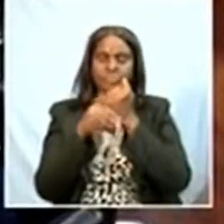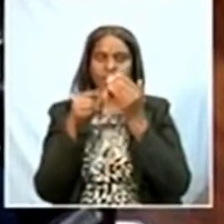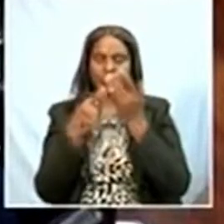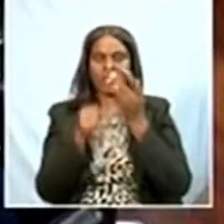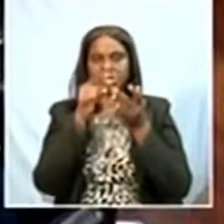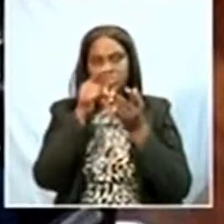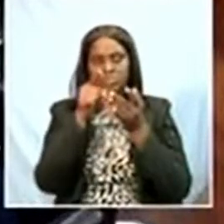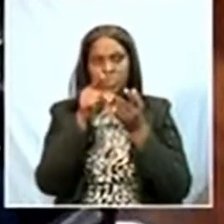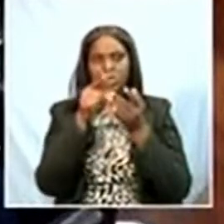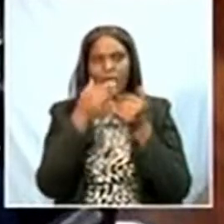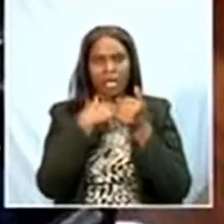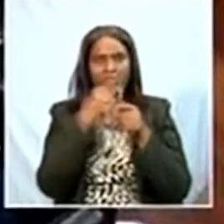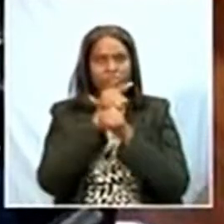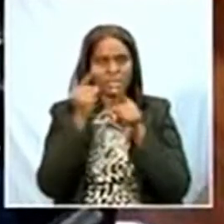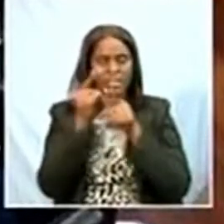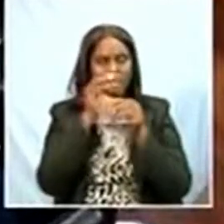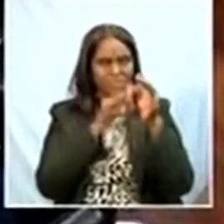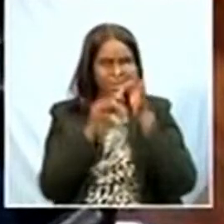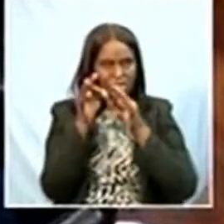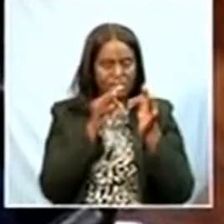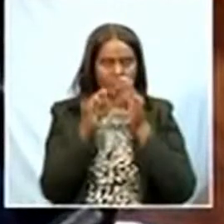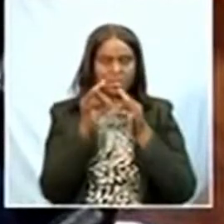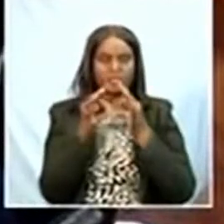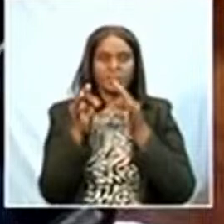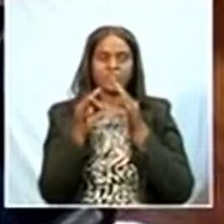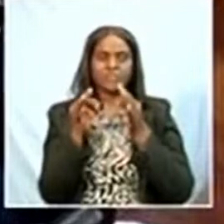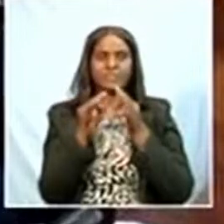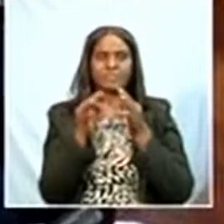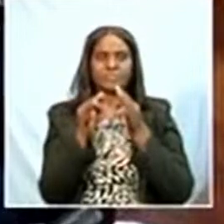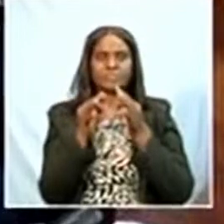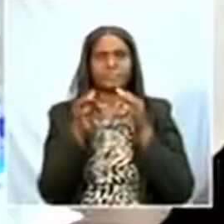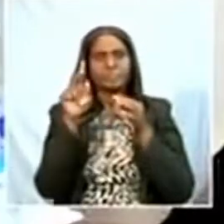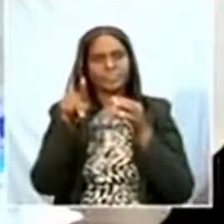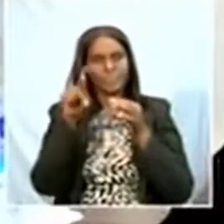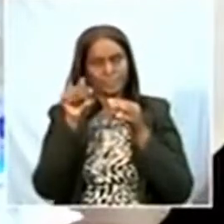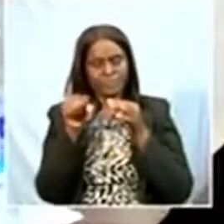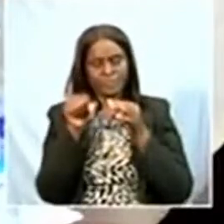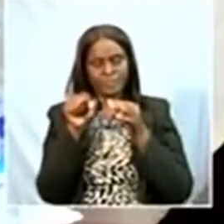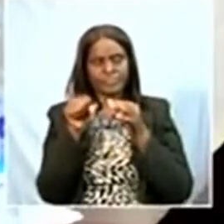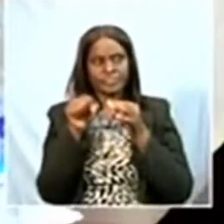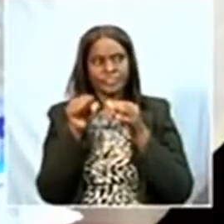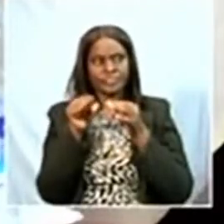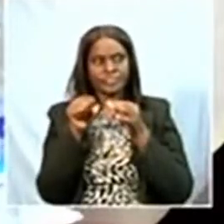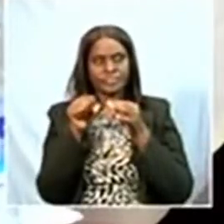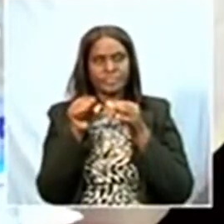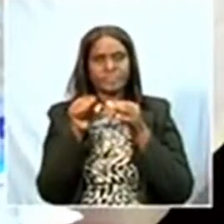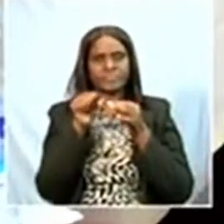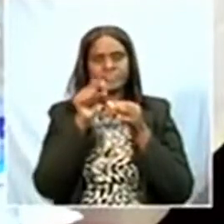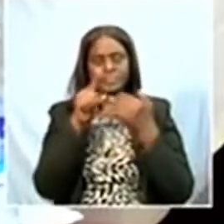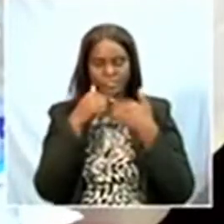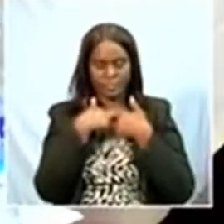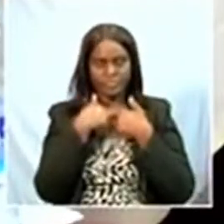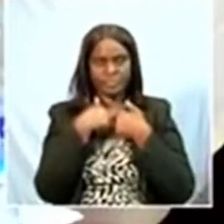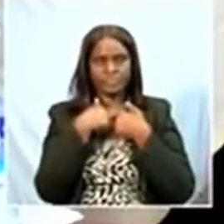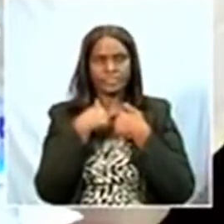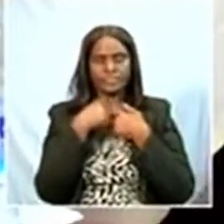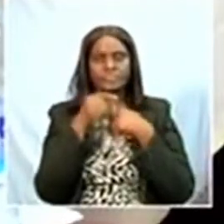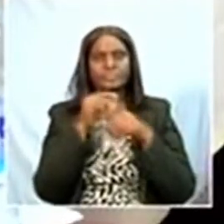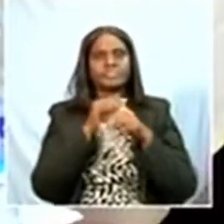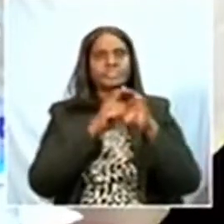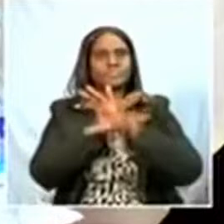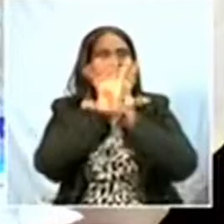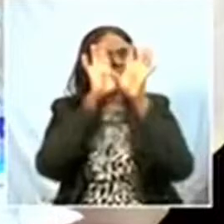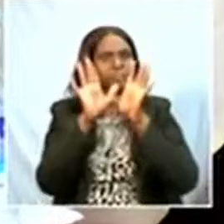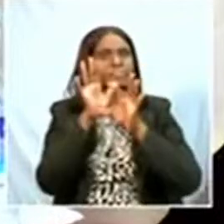you had just intimated. P.S. You've correctly